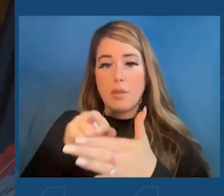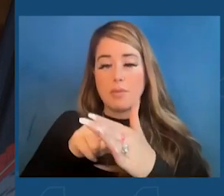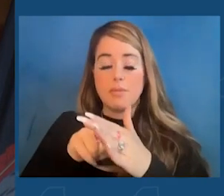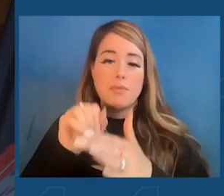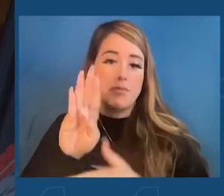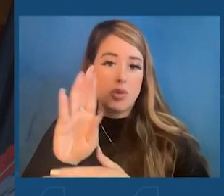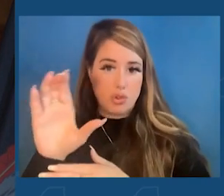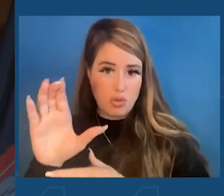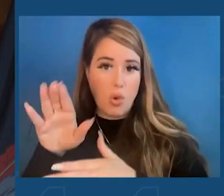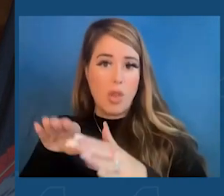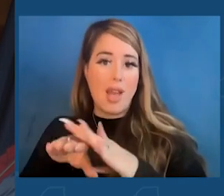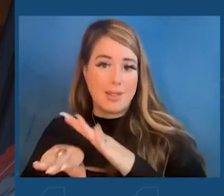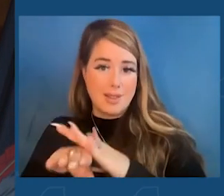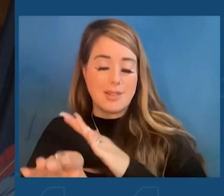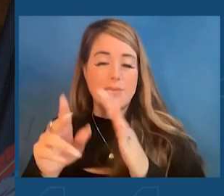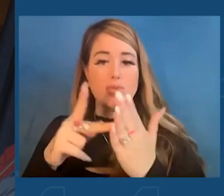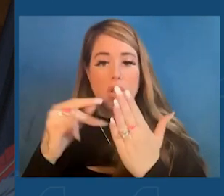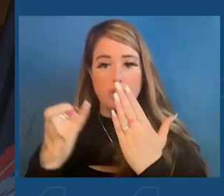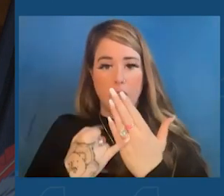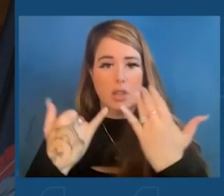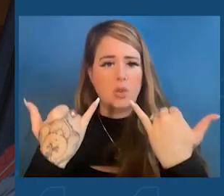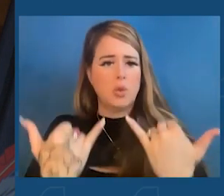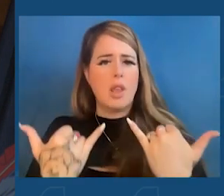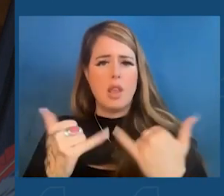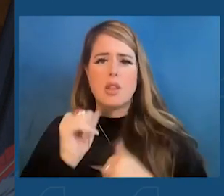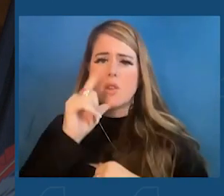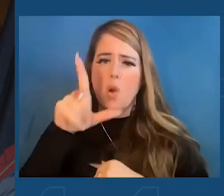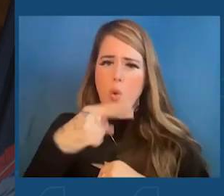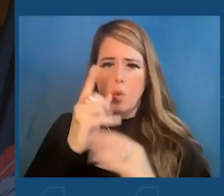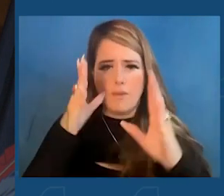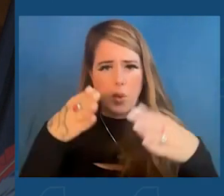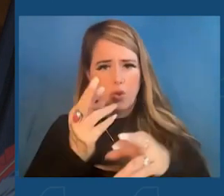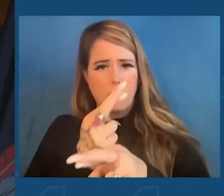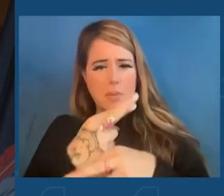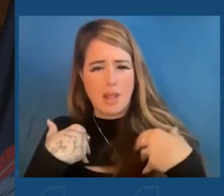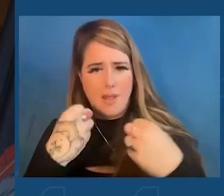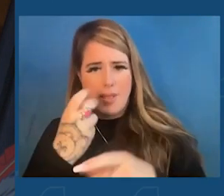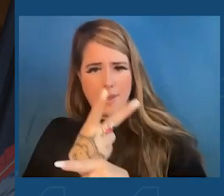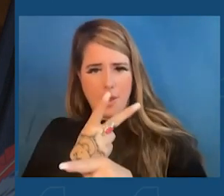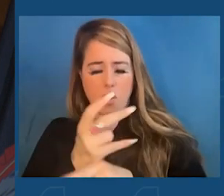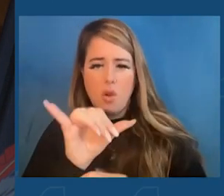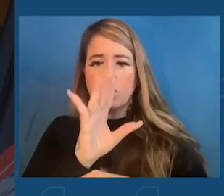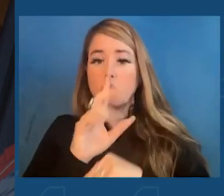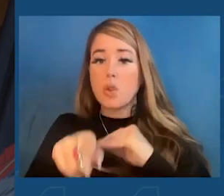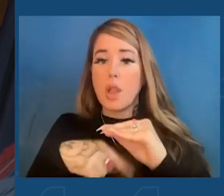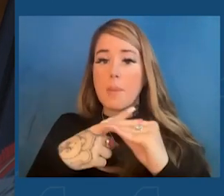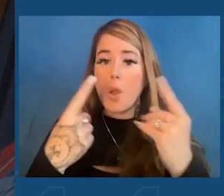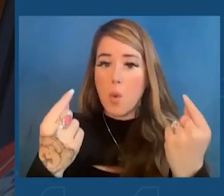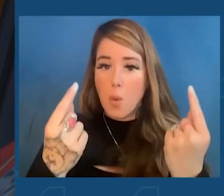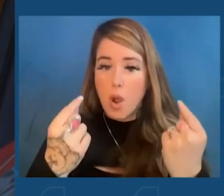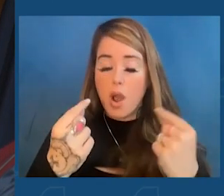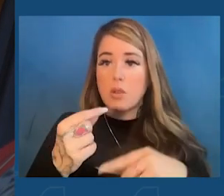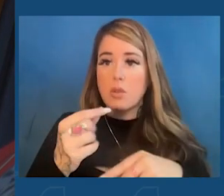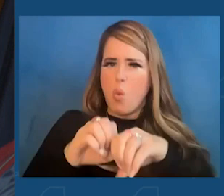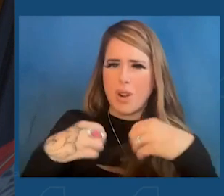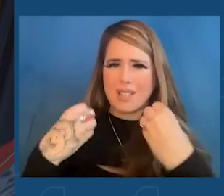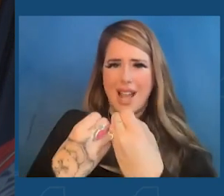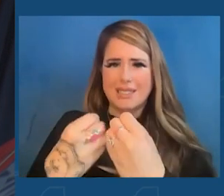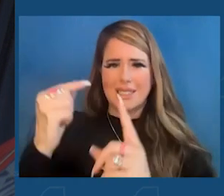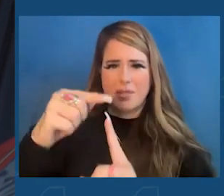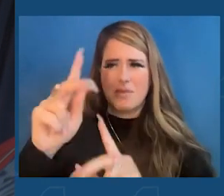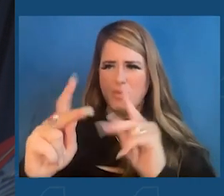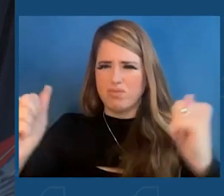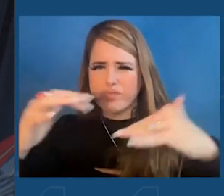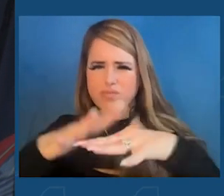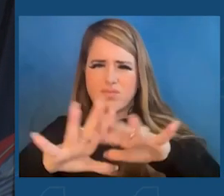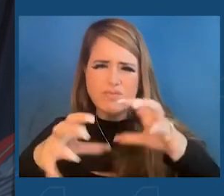And today is not just a win for reproductive health care access. Today is also speaking to the power of youth organizing. And growing up